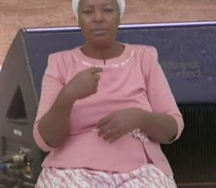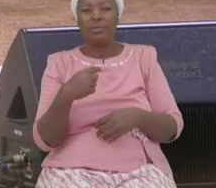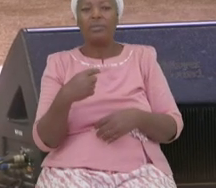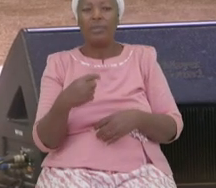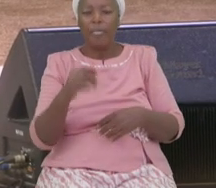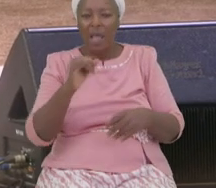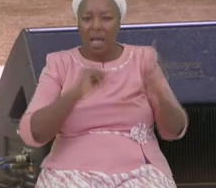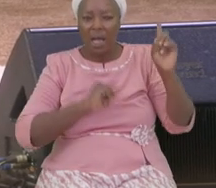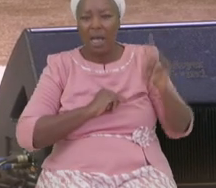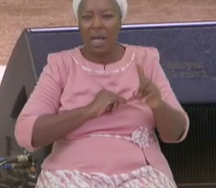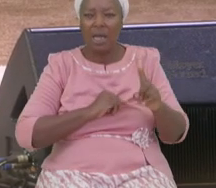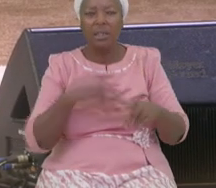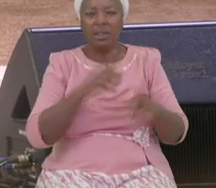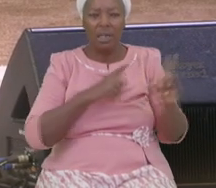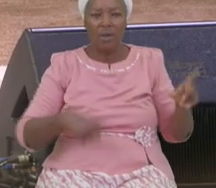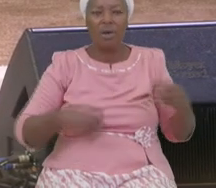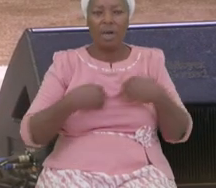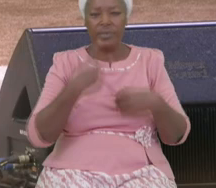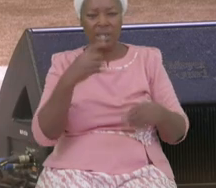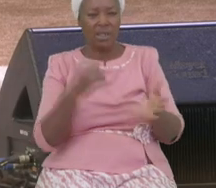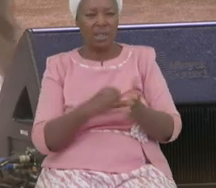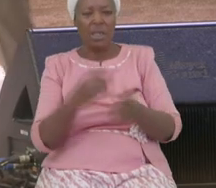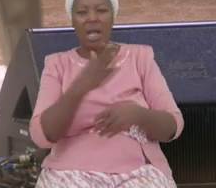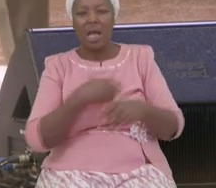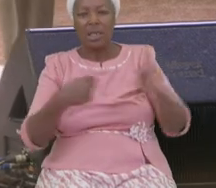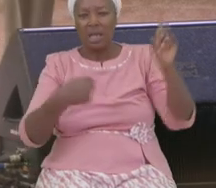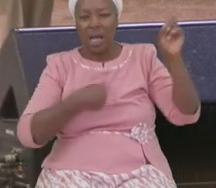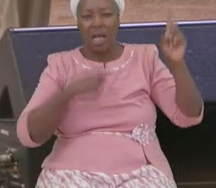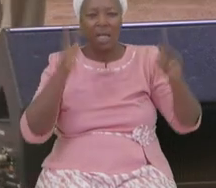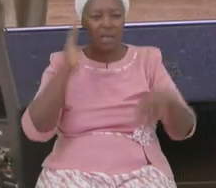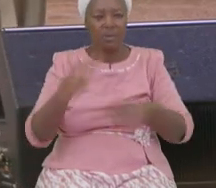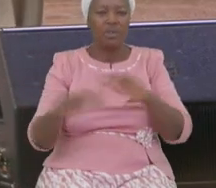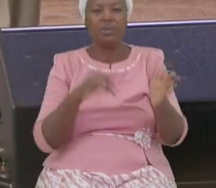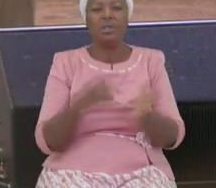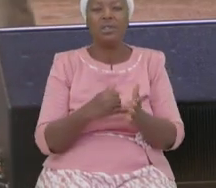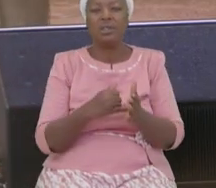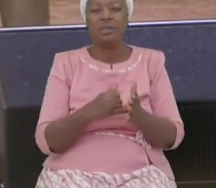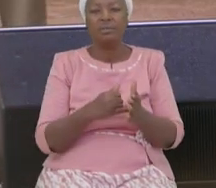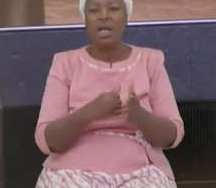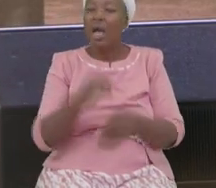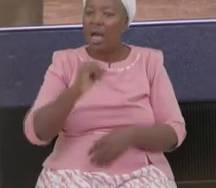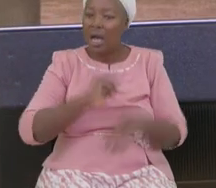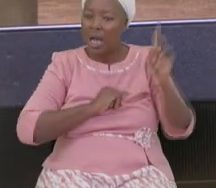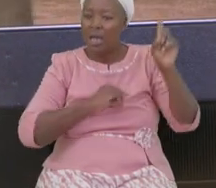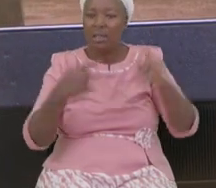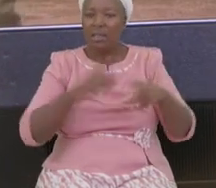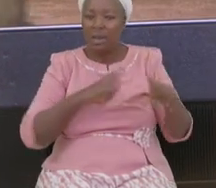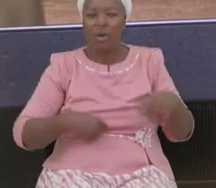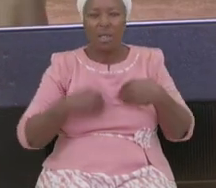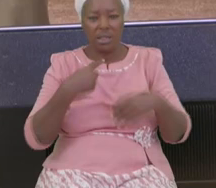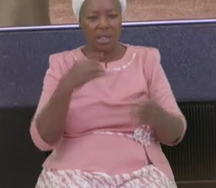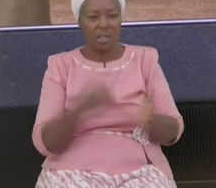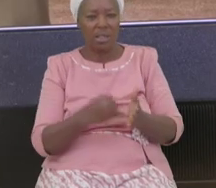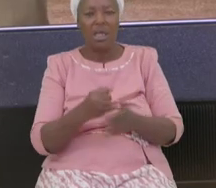the Lord, have spoken it, and I will do it. I, the Lord, have spoken it.